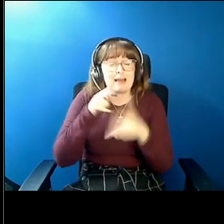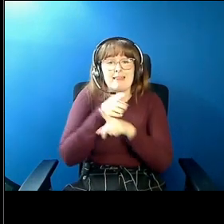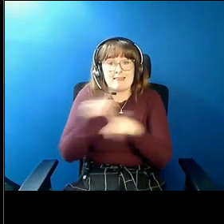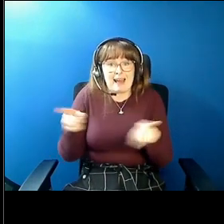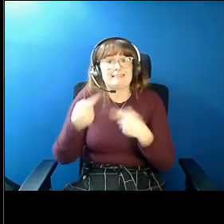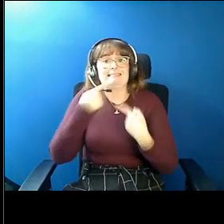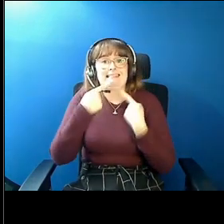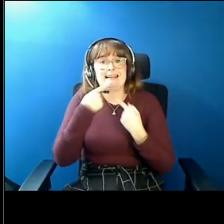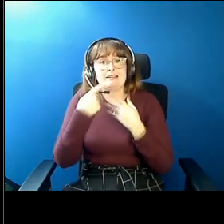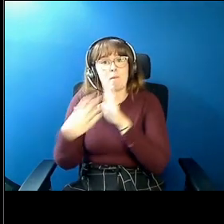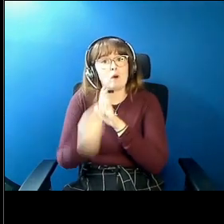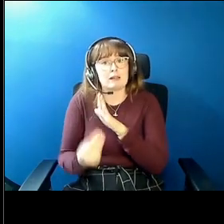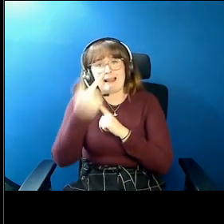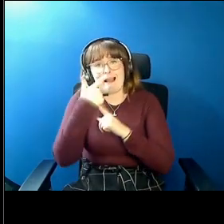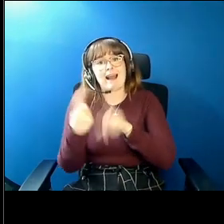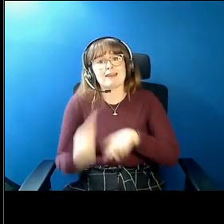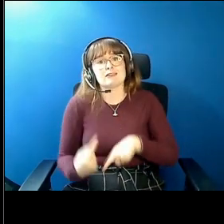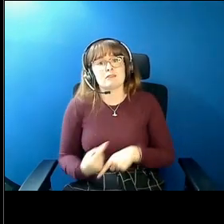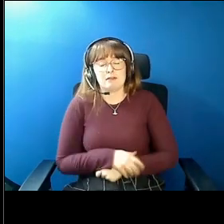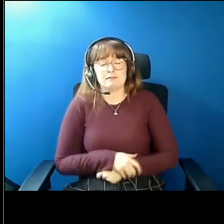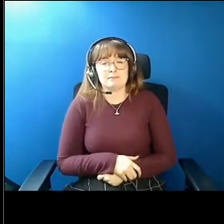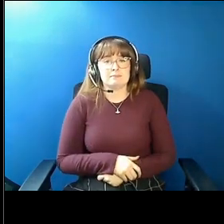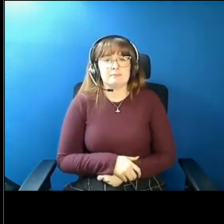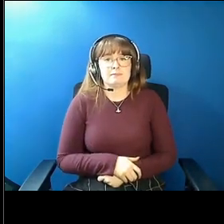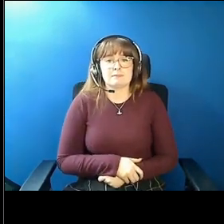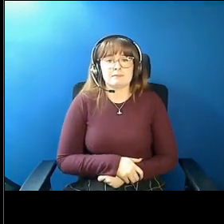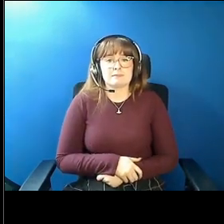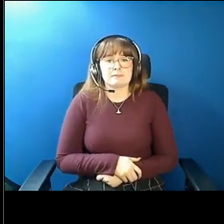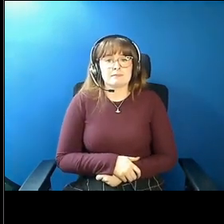you. So next slide, please.